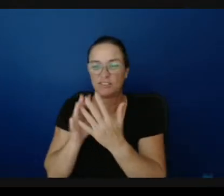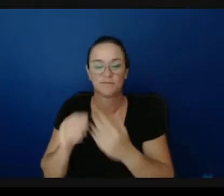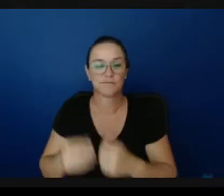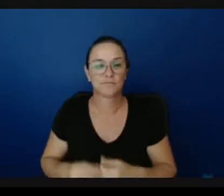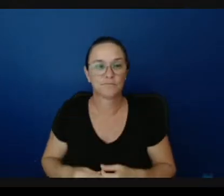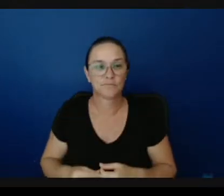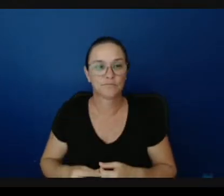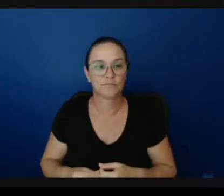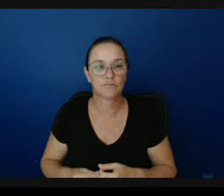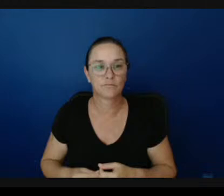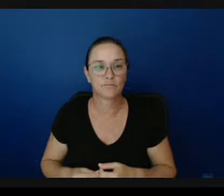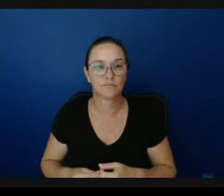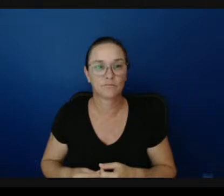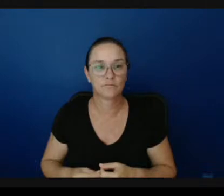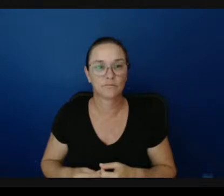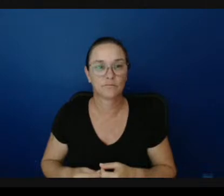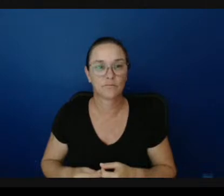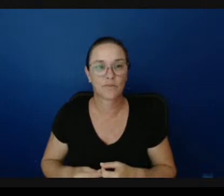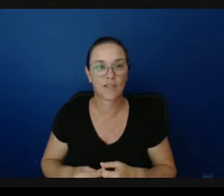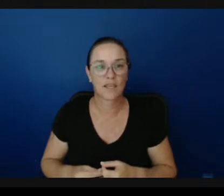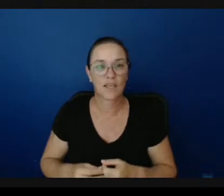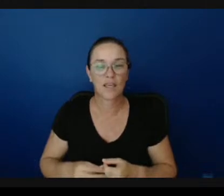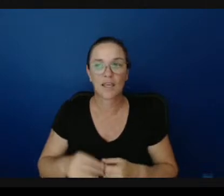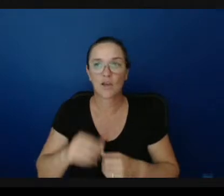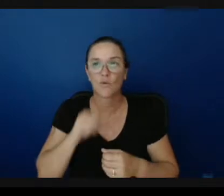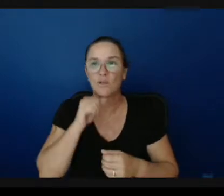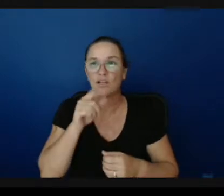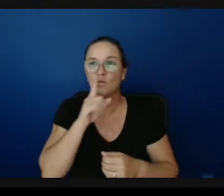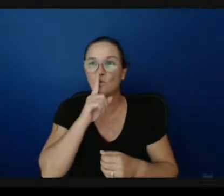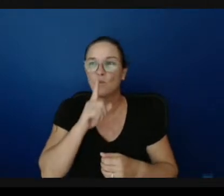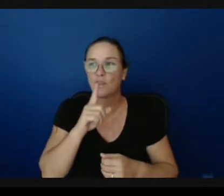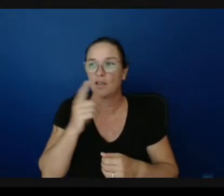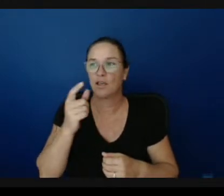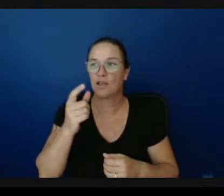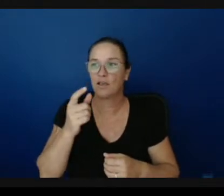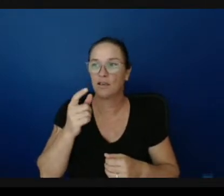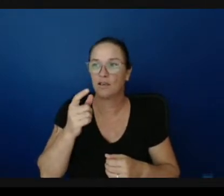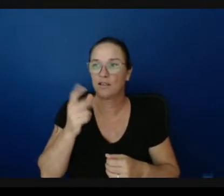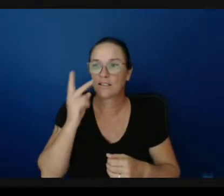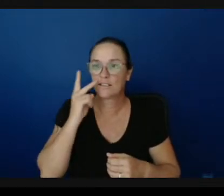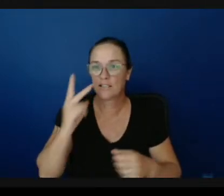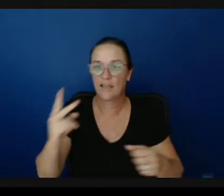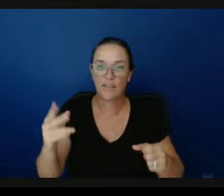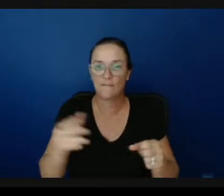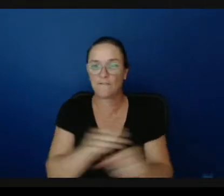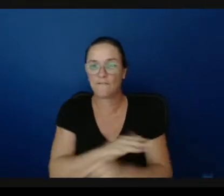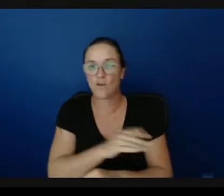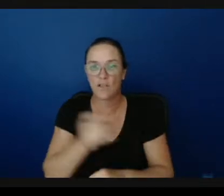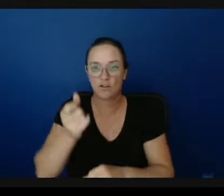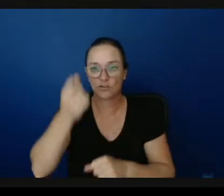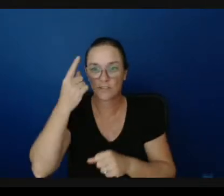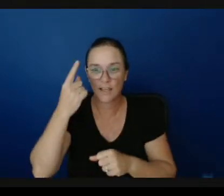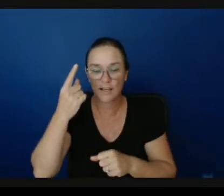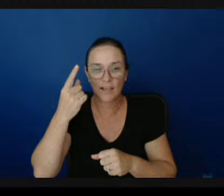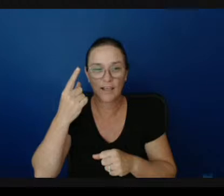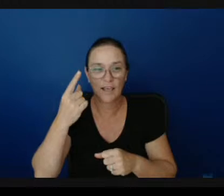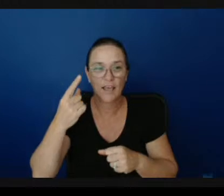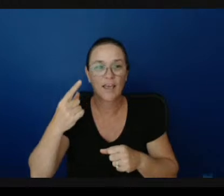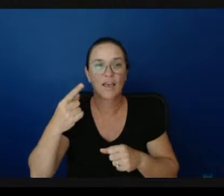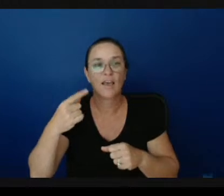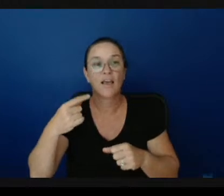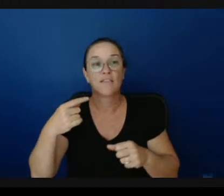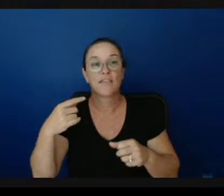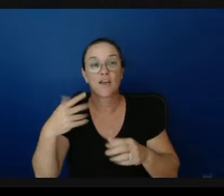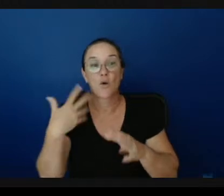didn't really get the full force of it till we left the park, and out the gate, hang a right onto